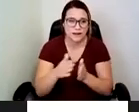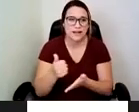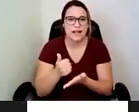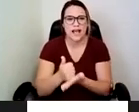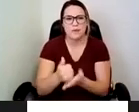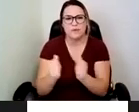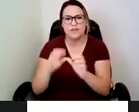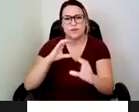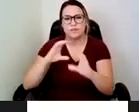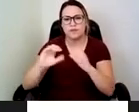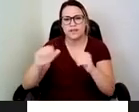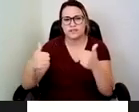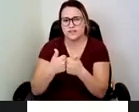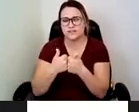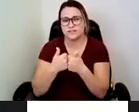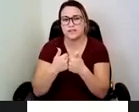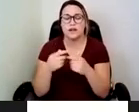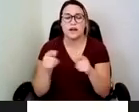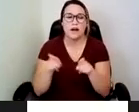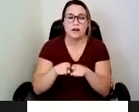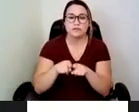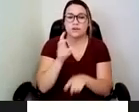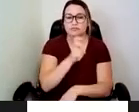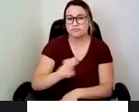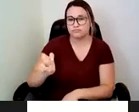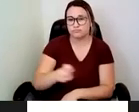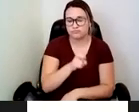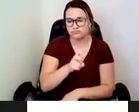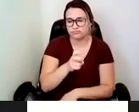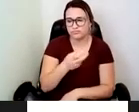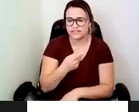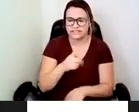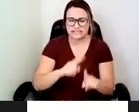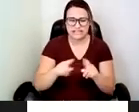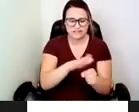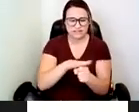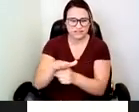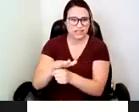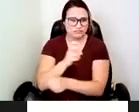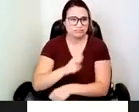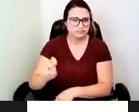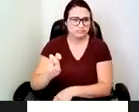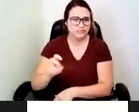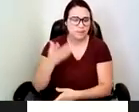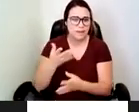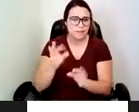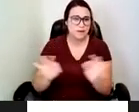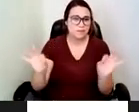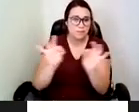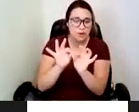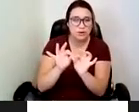talk about transitions. We know different levels of care that people need and when it may be appropriate to think about moving